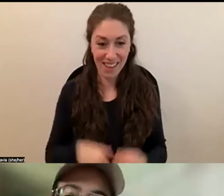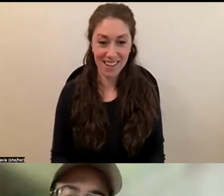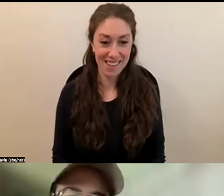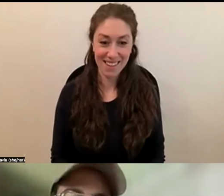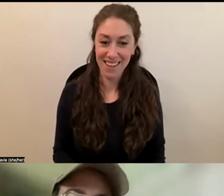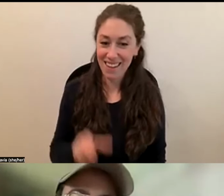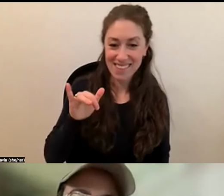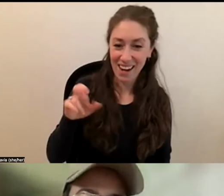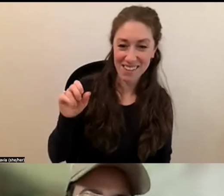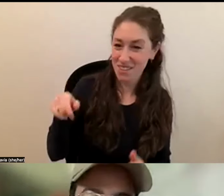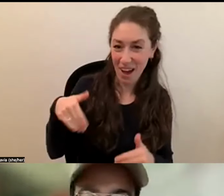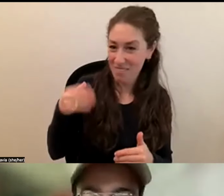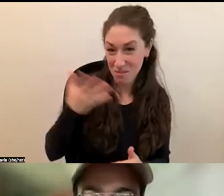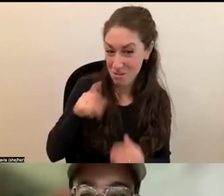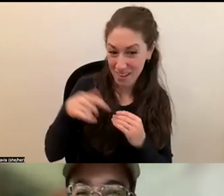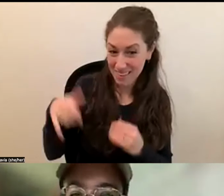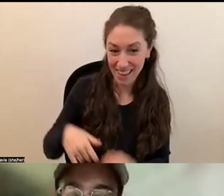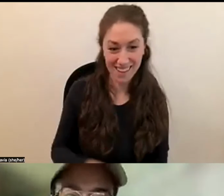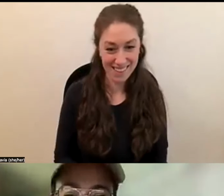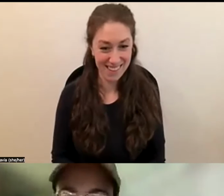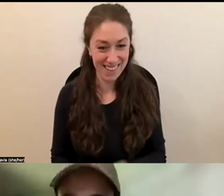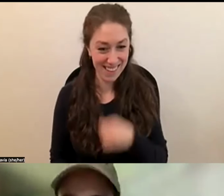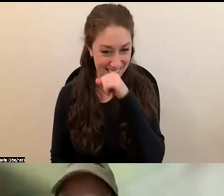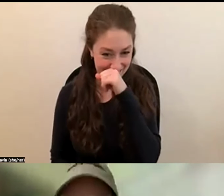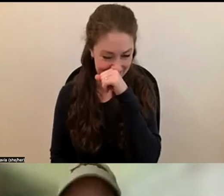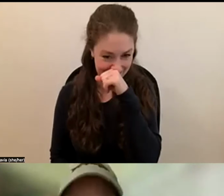about that one yet. Hebrew, let me take.